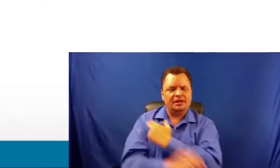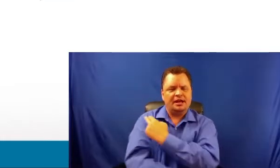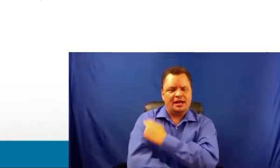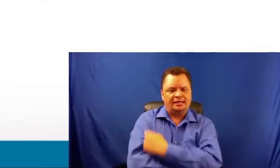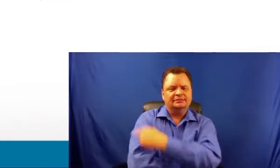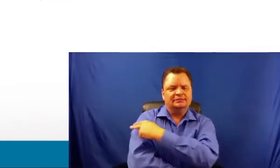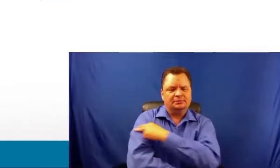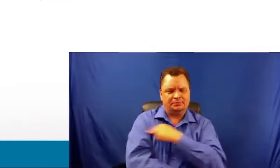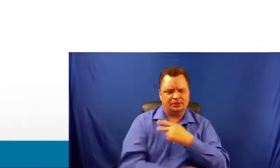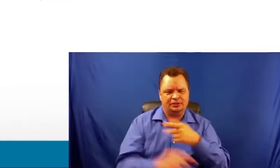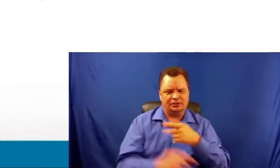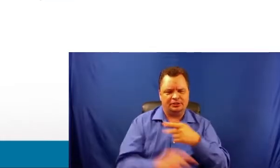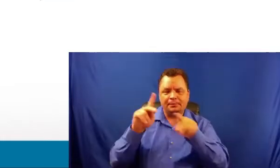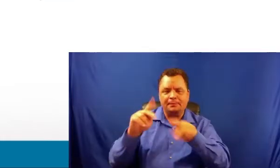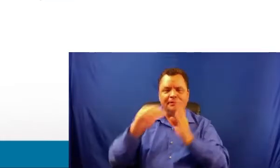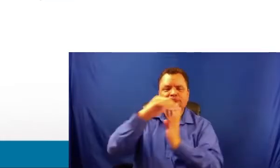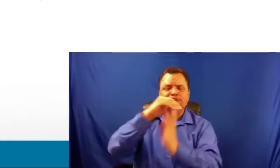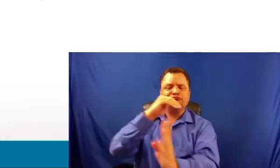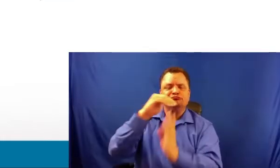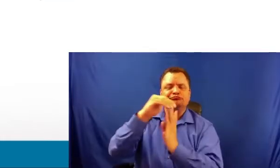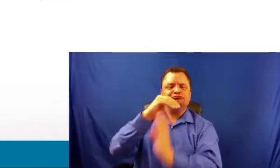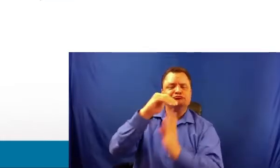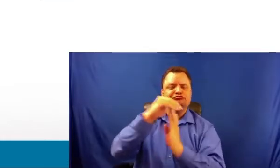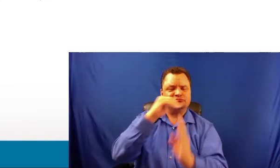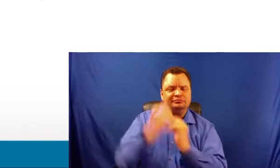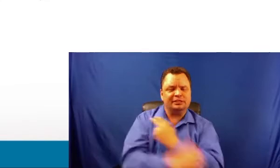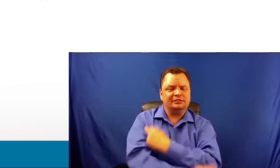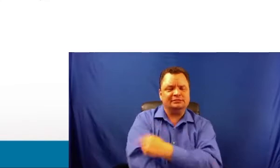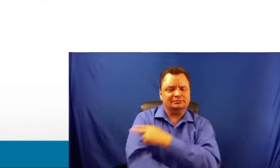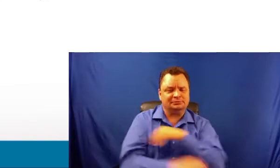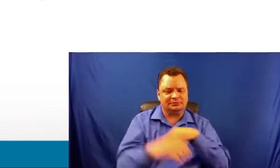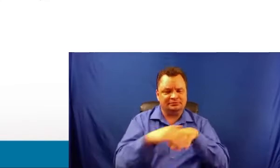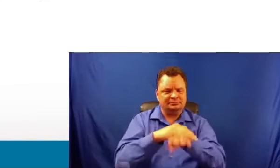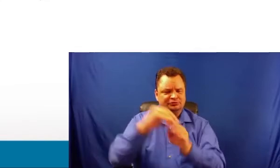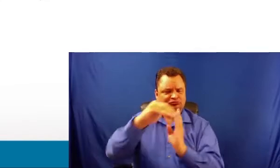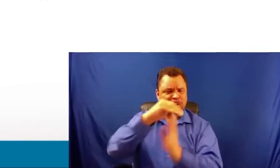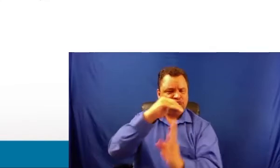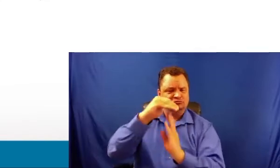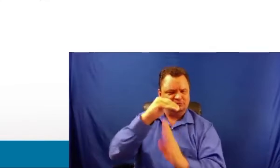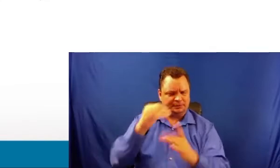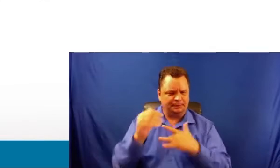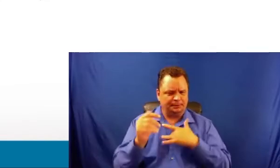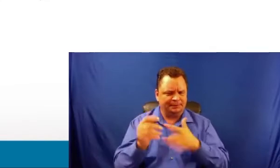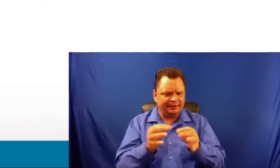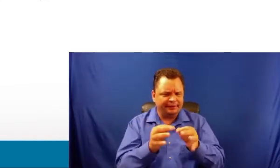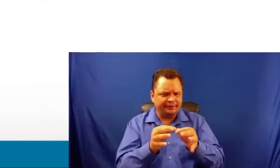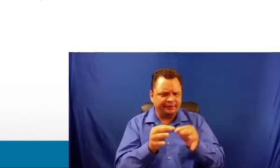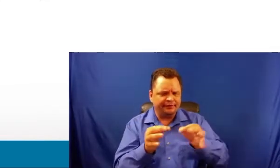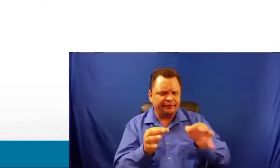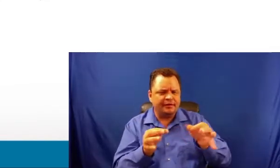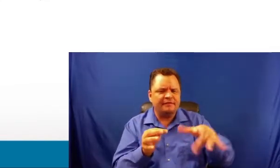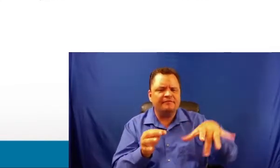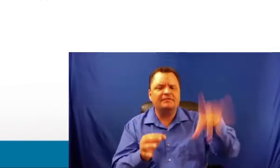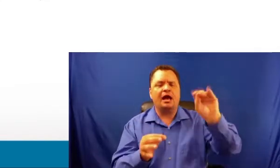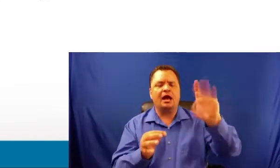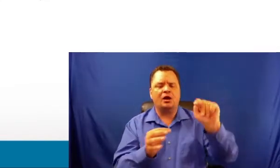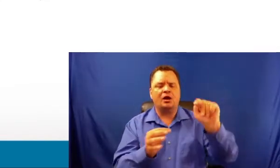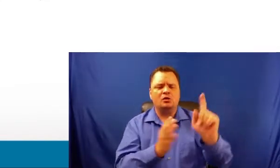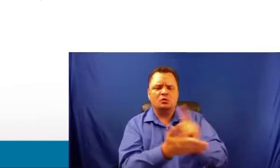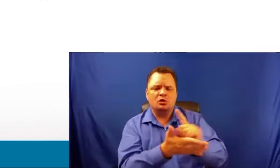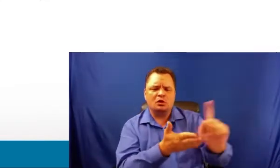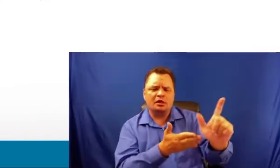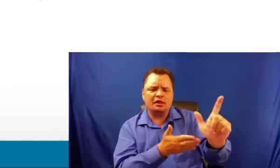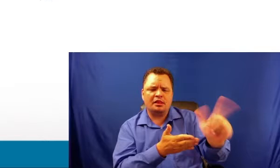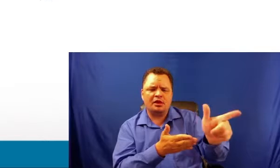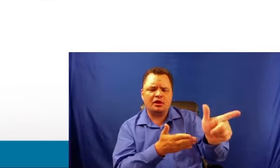Hospital admissions tend to lag say by a week to 10 days, a little bit longer after